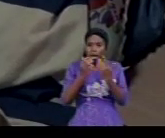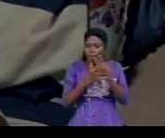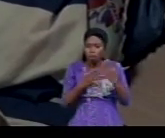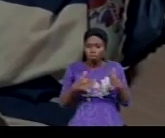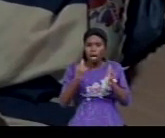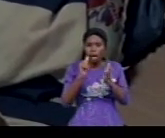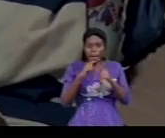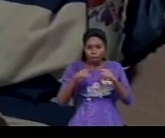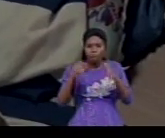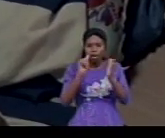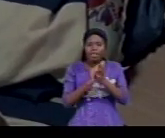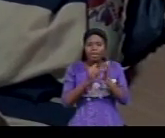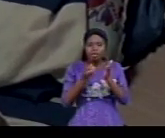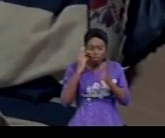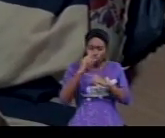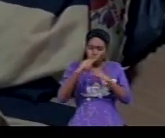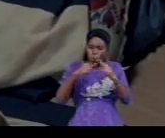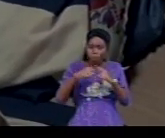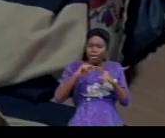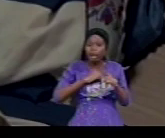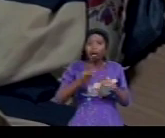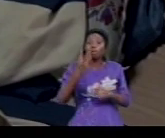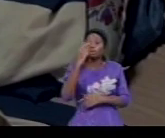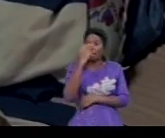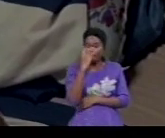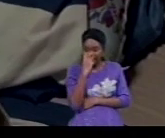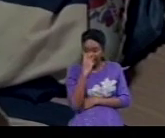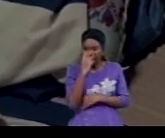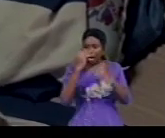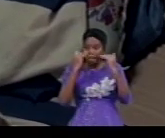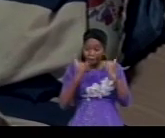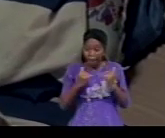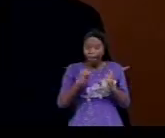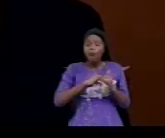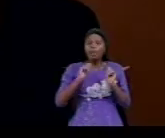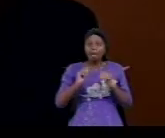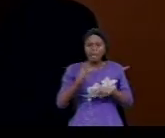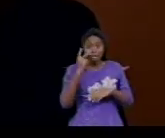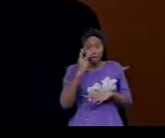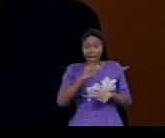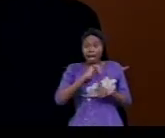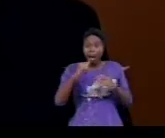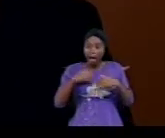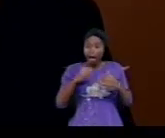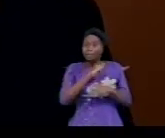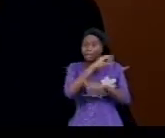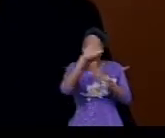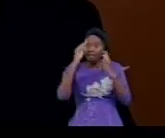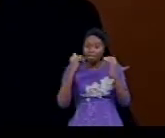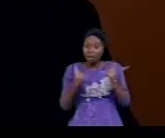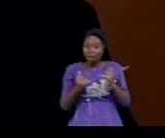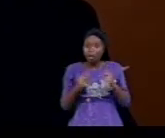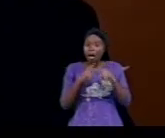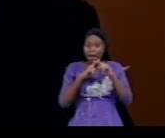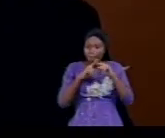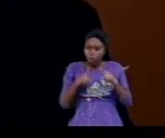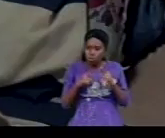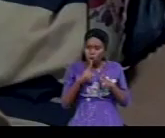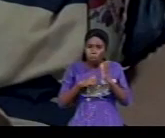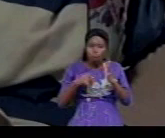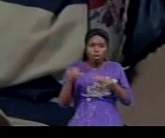I was blind. I can now see. I have light now. And what does that supposed